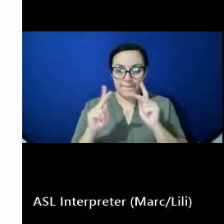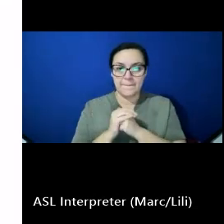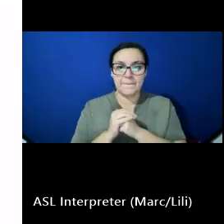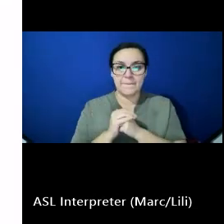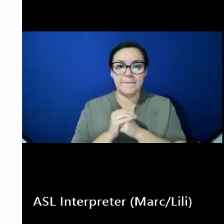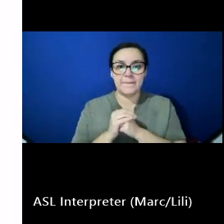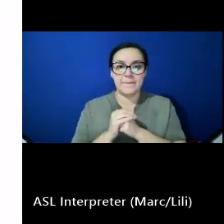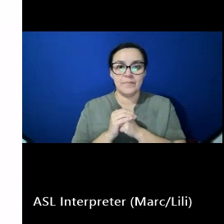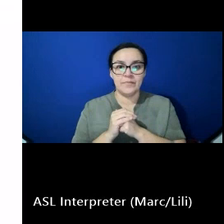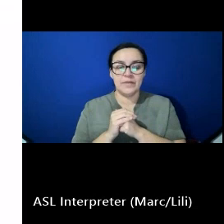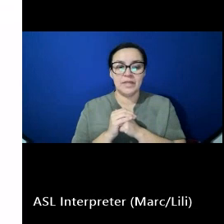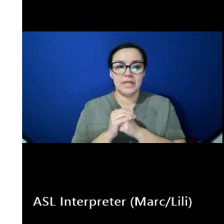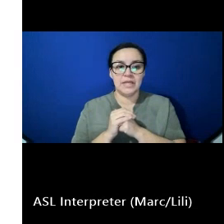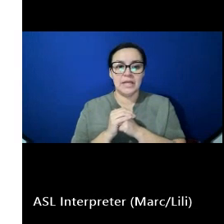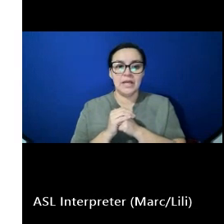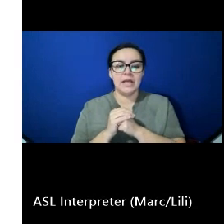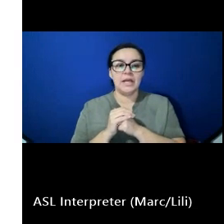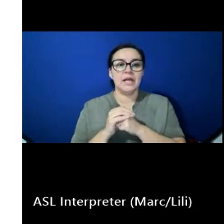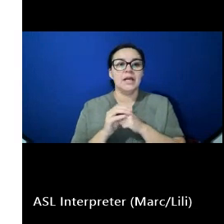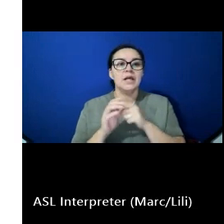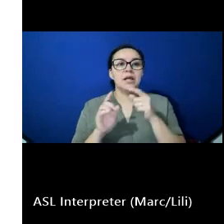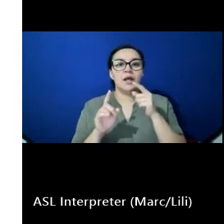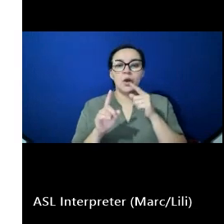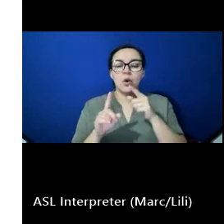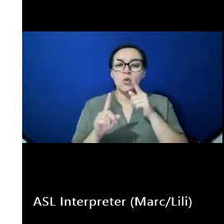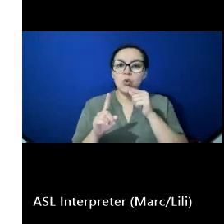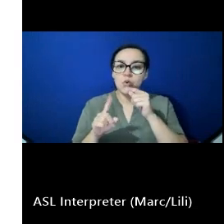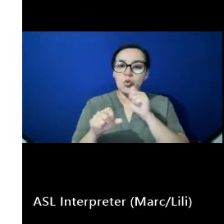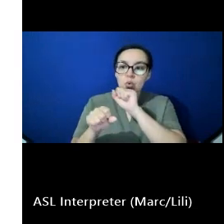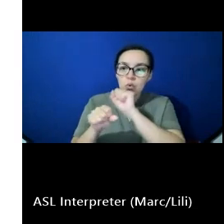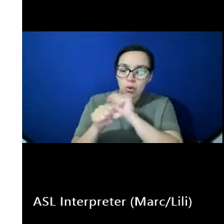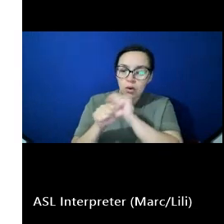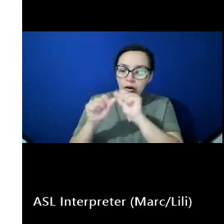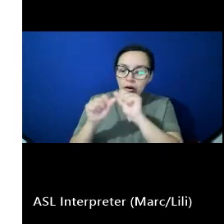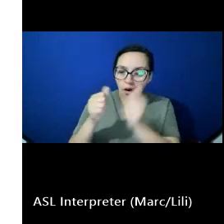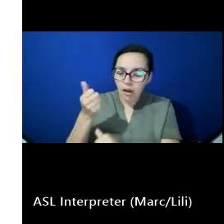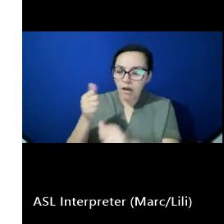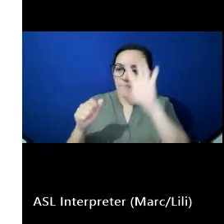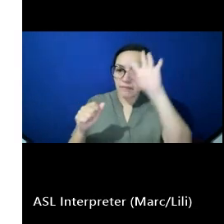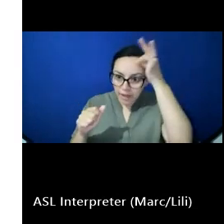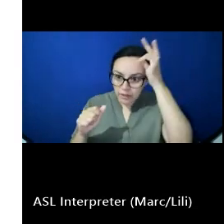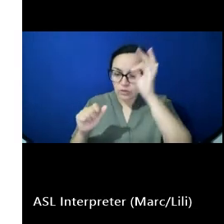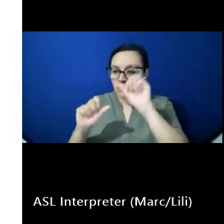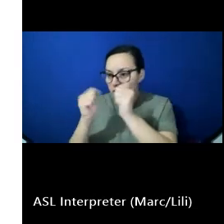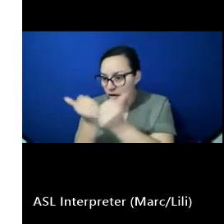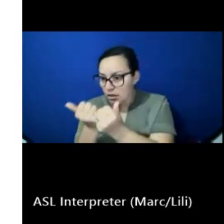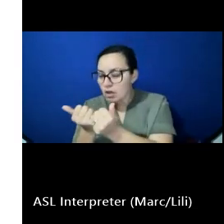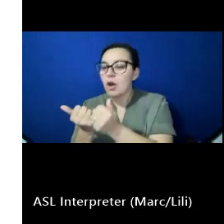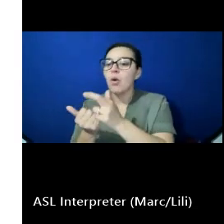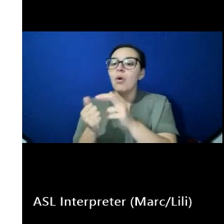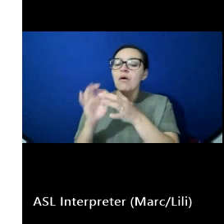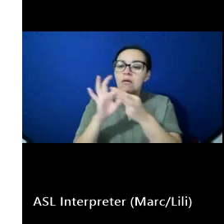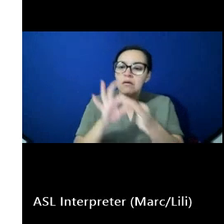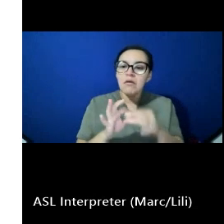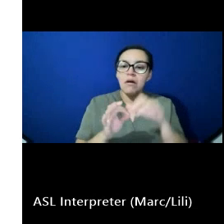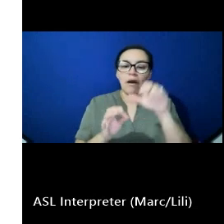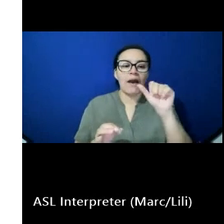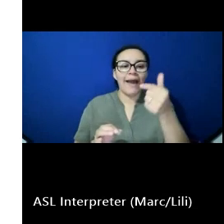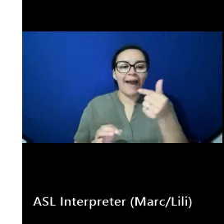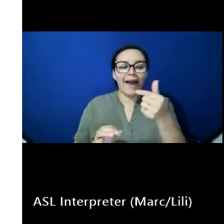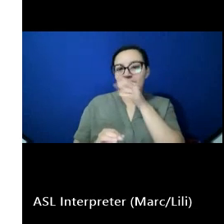más importantes dealing para with the los key empleados de las issues that are agencias important federales y los for the empleados federal del sector agency agrícola, employees que están and capacitados para poder hablar de